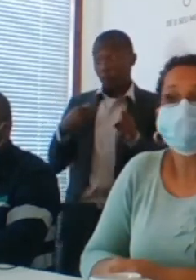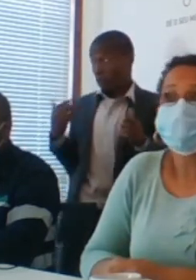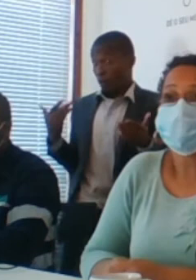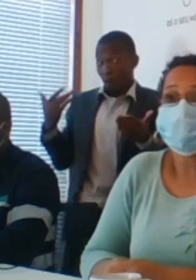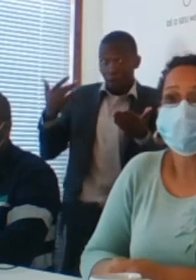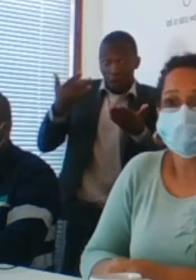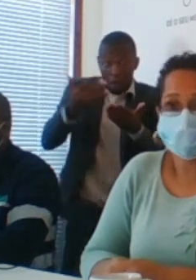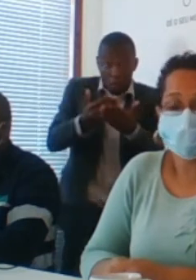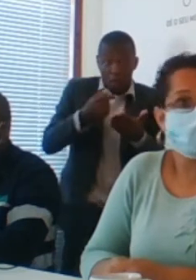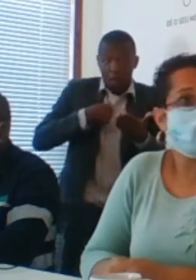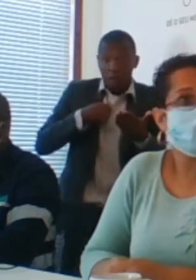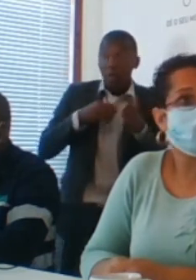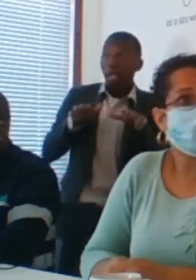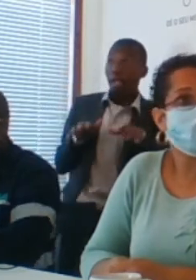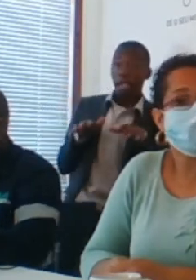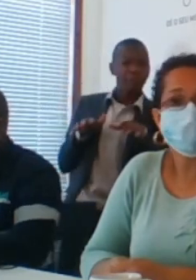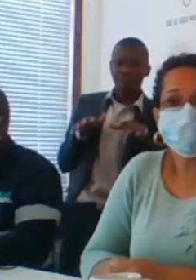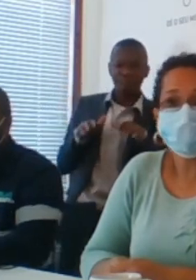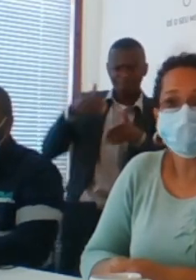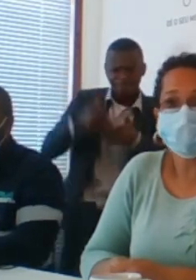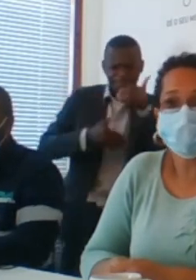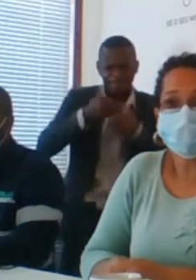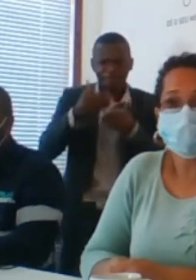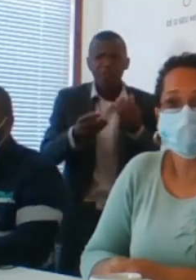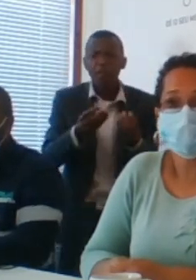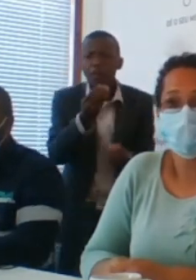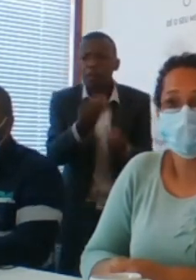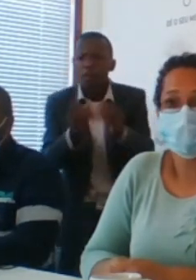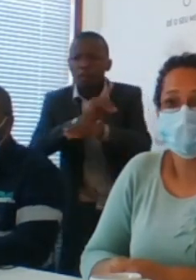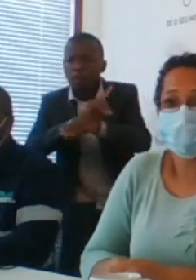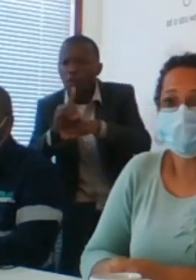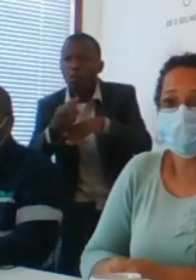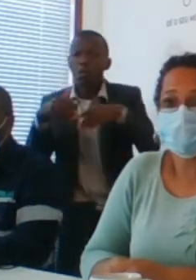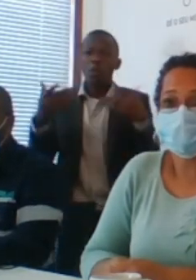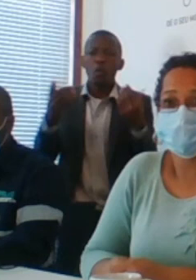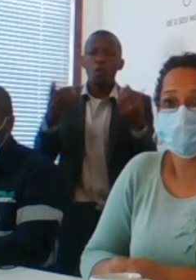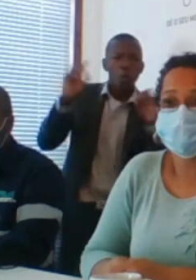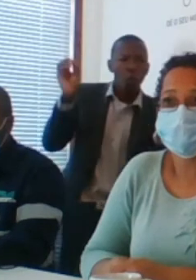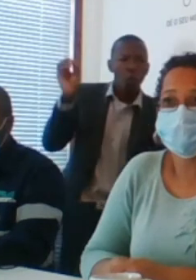to show other people with disabilities, my fellow